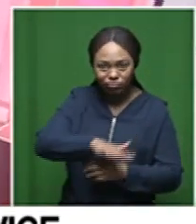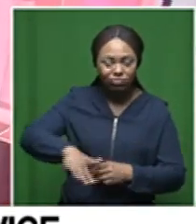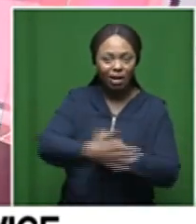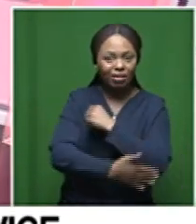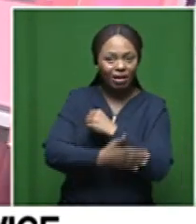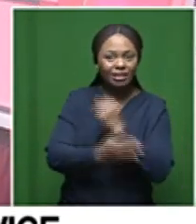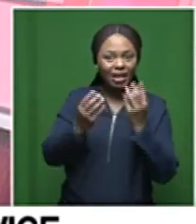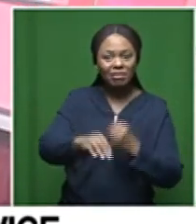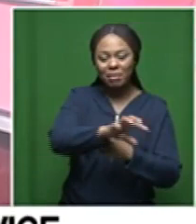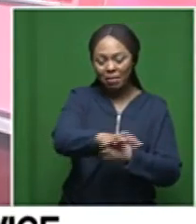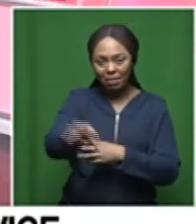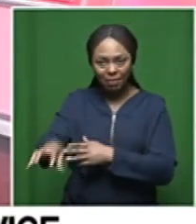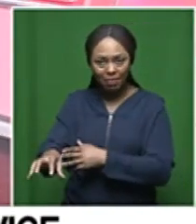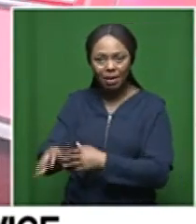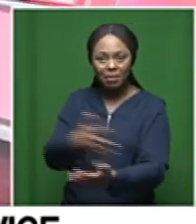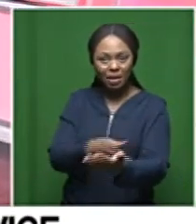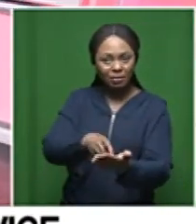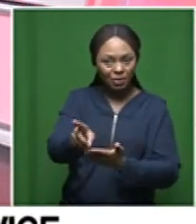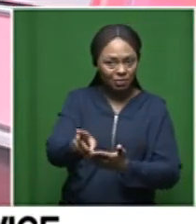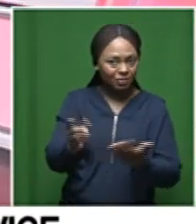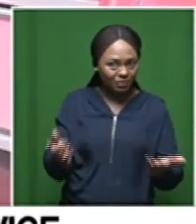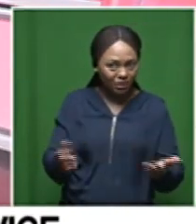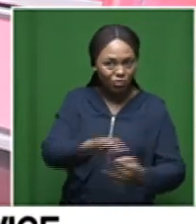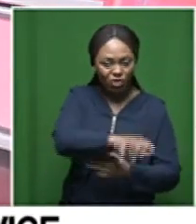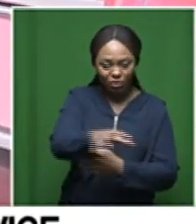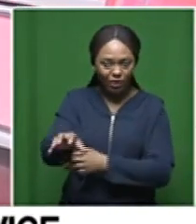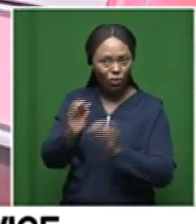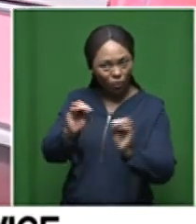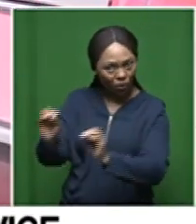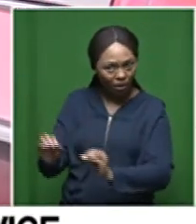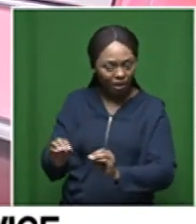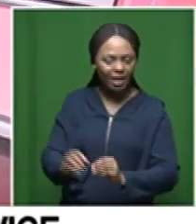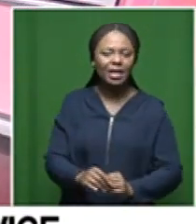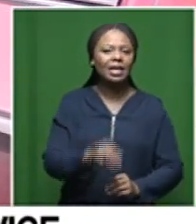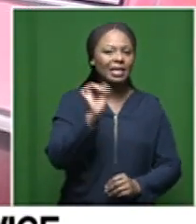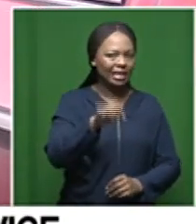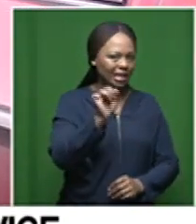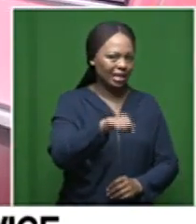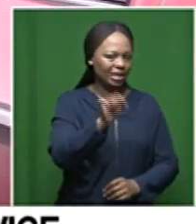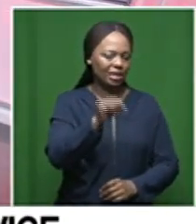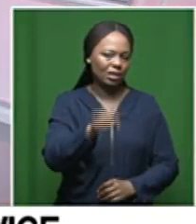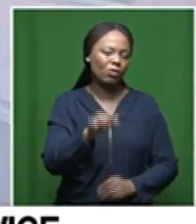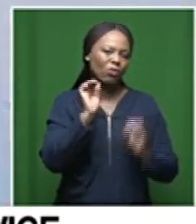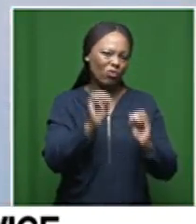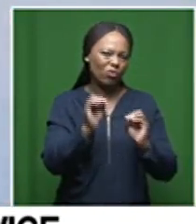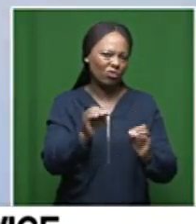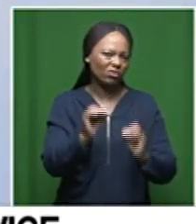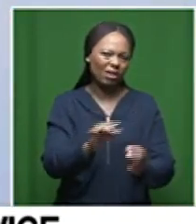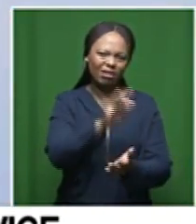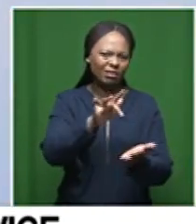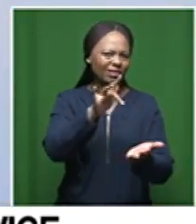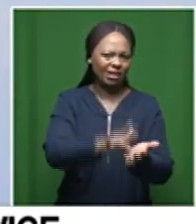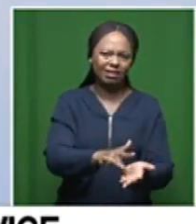blood? Oh, yes, absolutely. We do have quite a wide